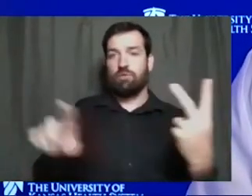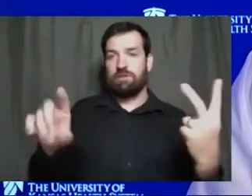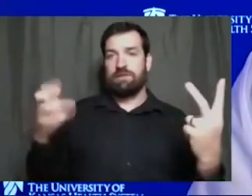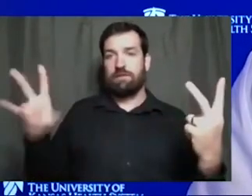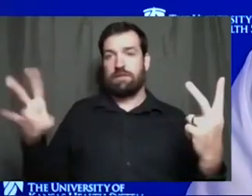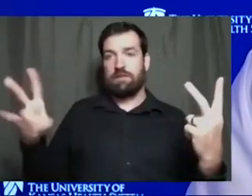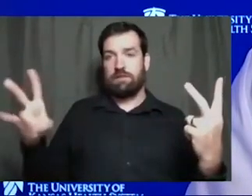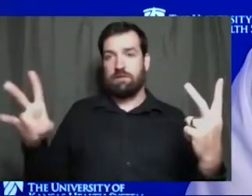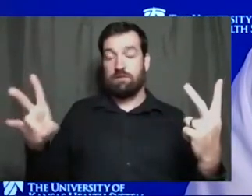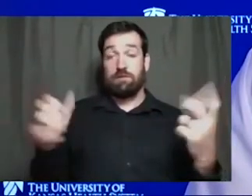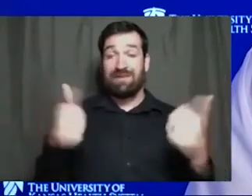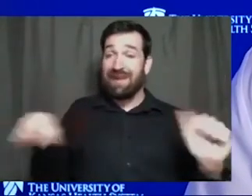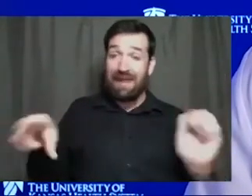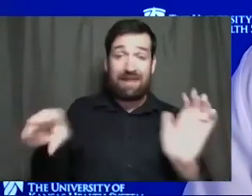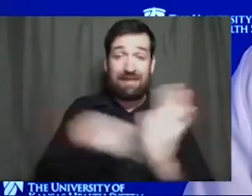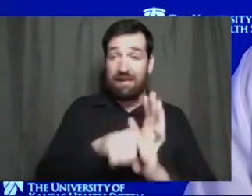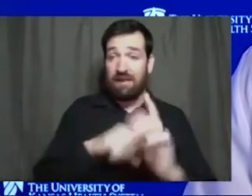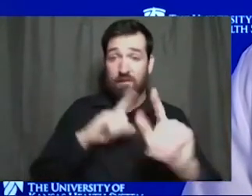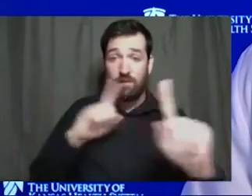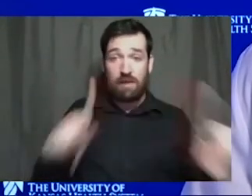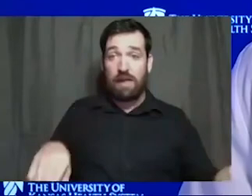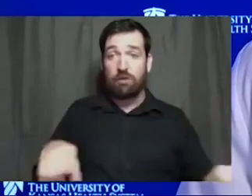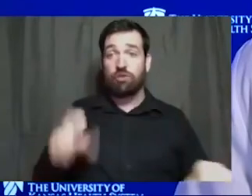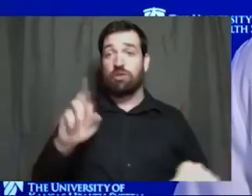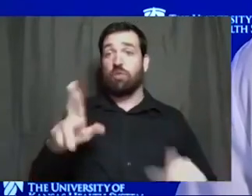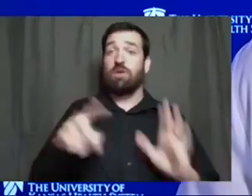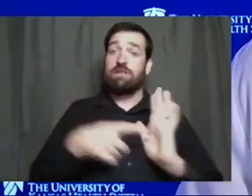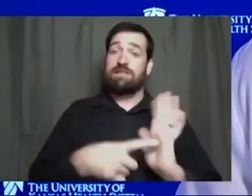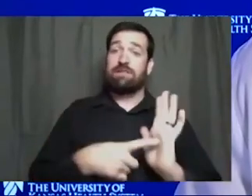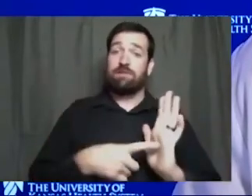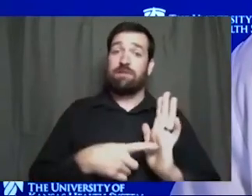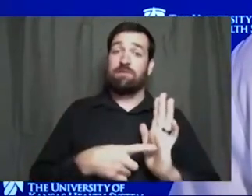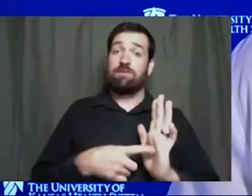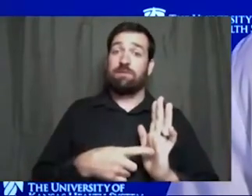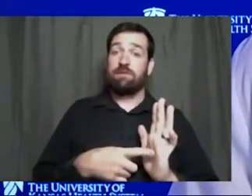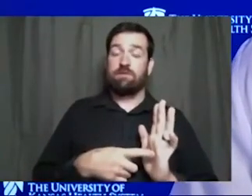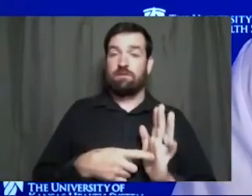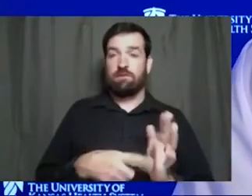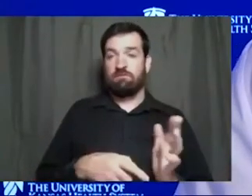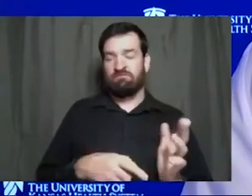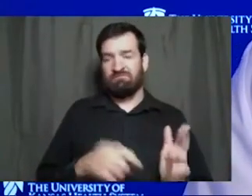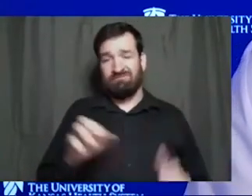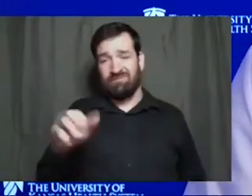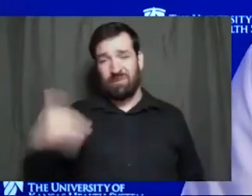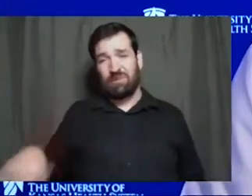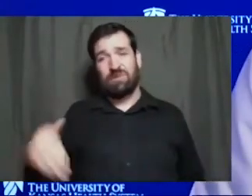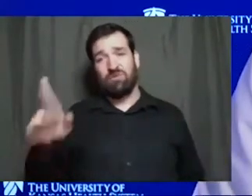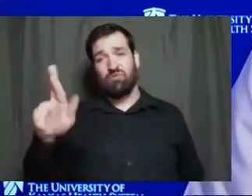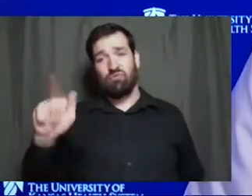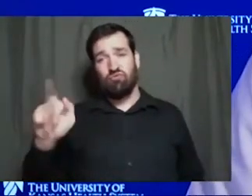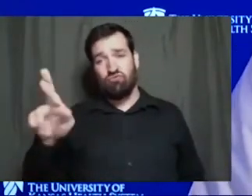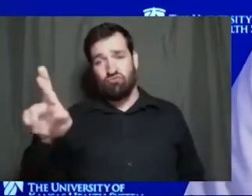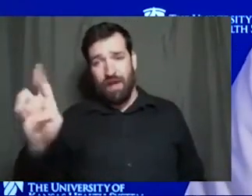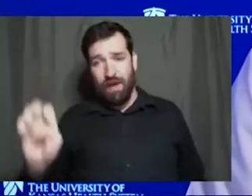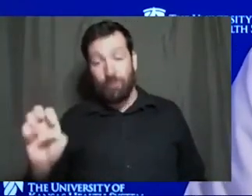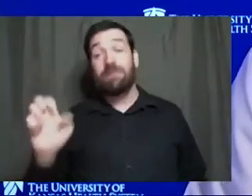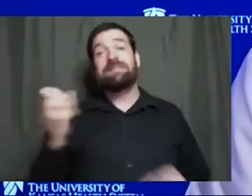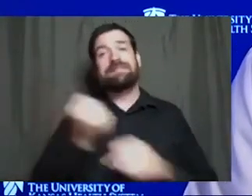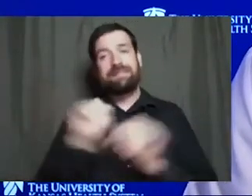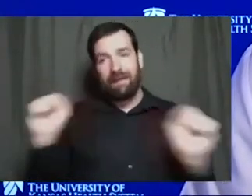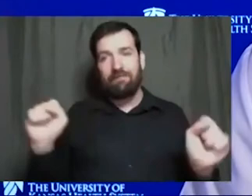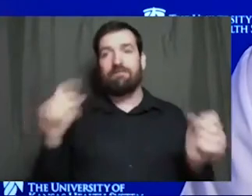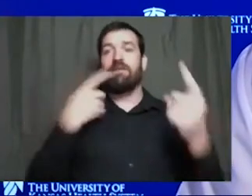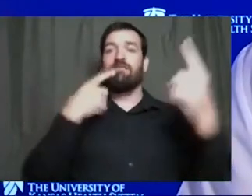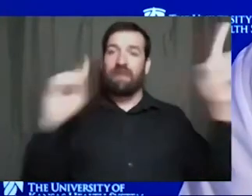adverse reaction or symptoms after vaccination are very rare. So please, they are safe, they are effective, they